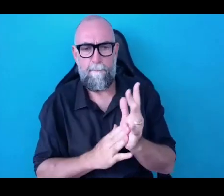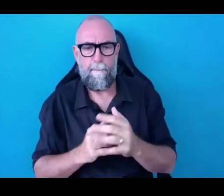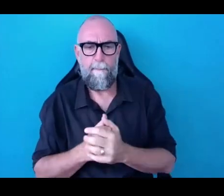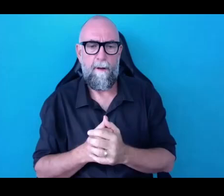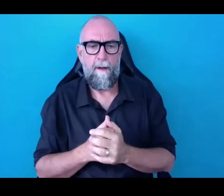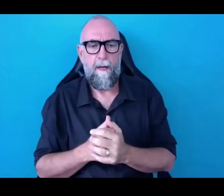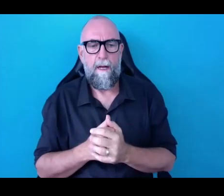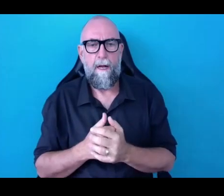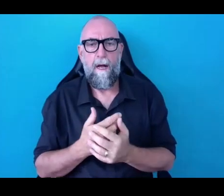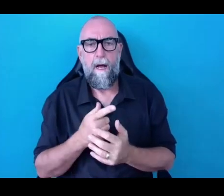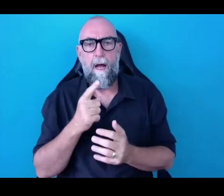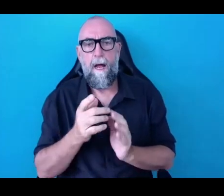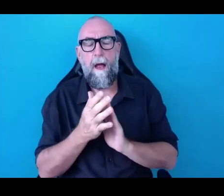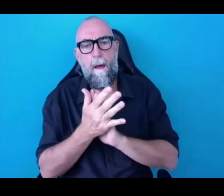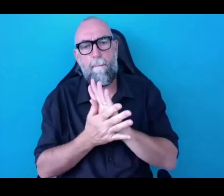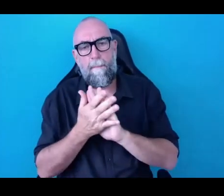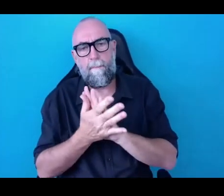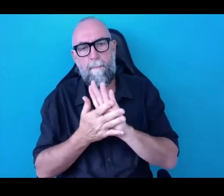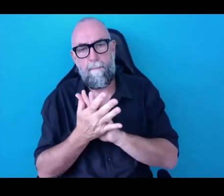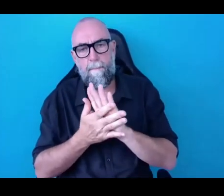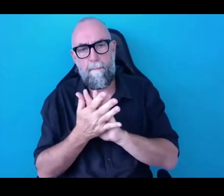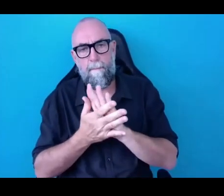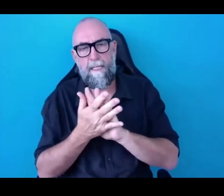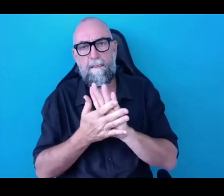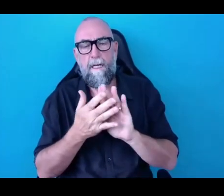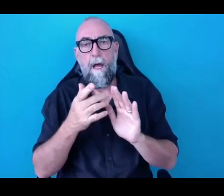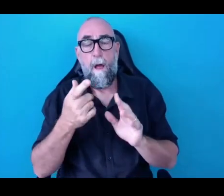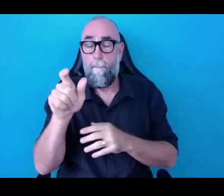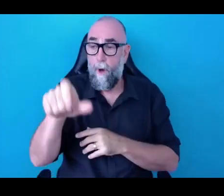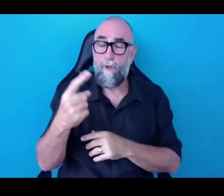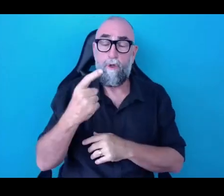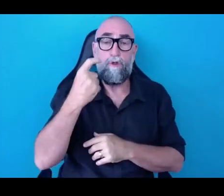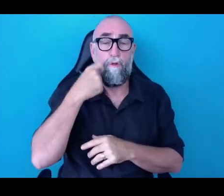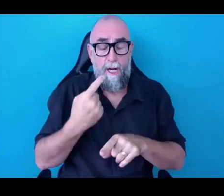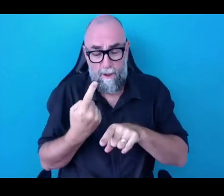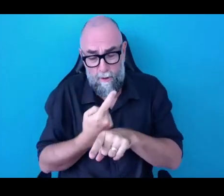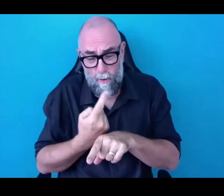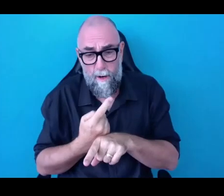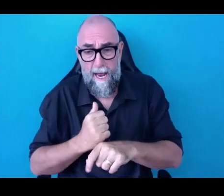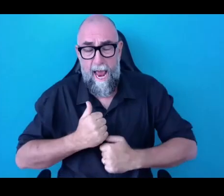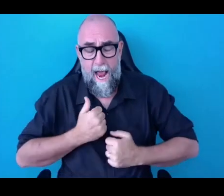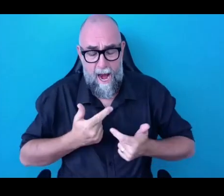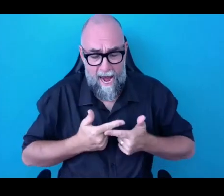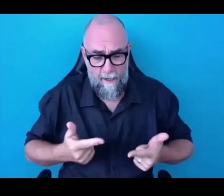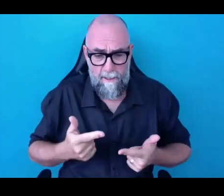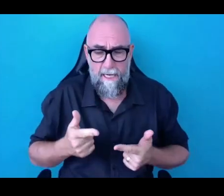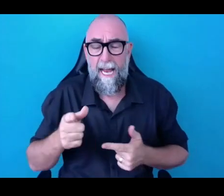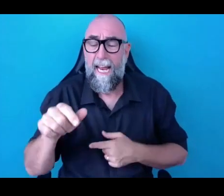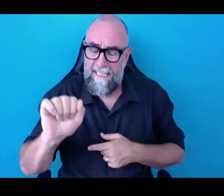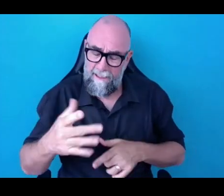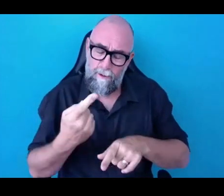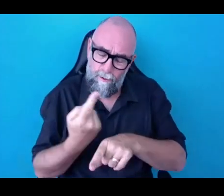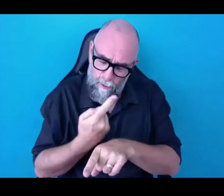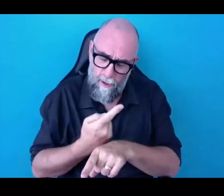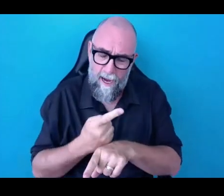right means so much more to me than someone not trying at all. And it's, even with the young people in my life,